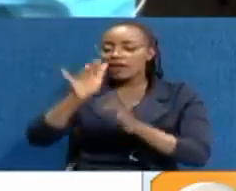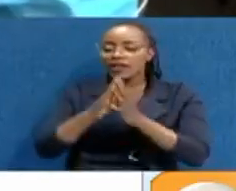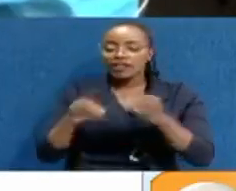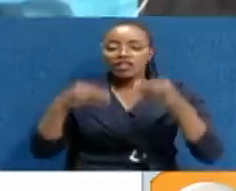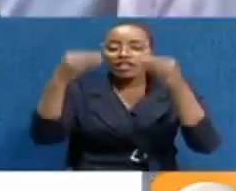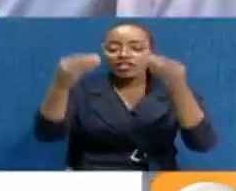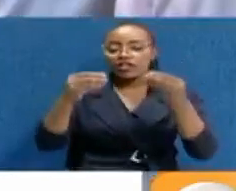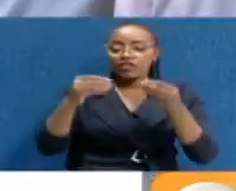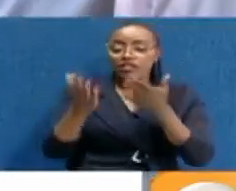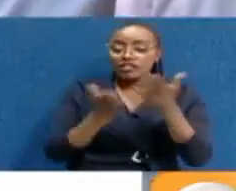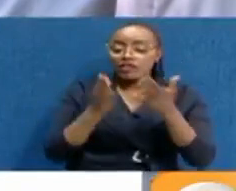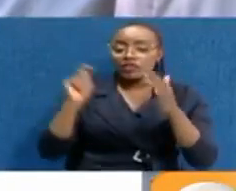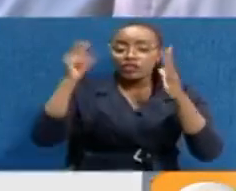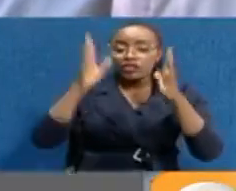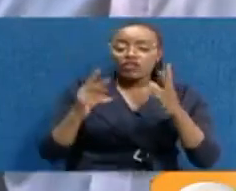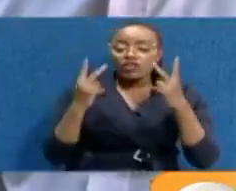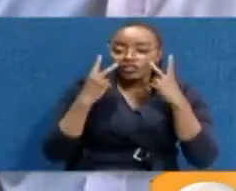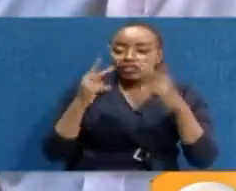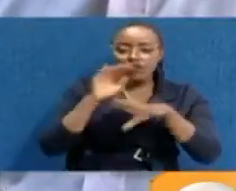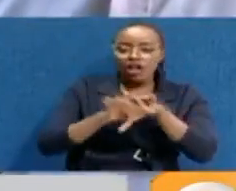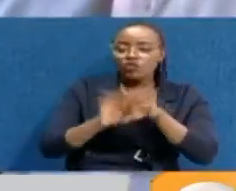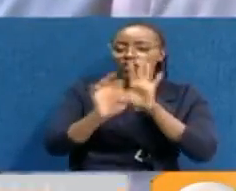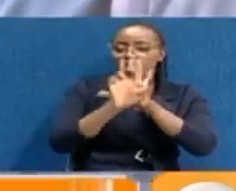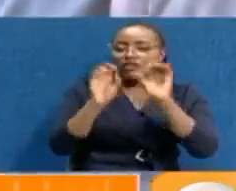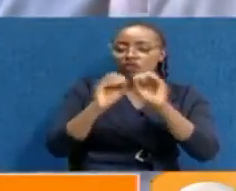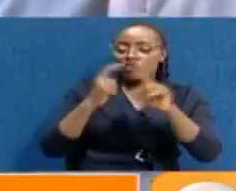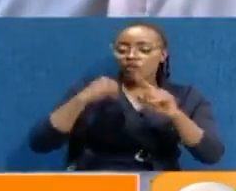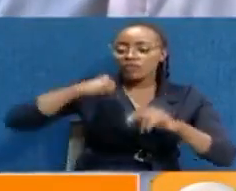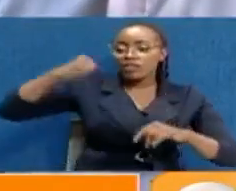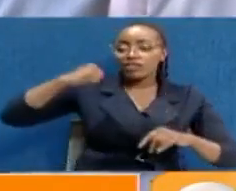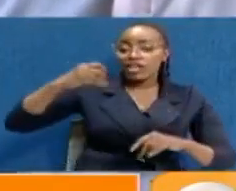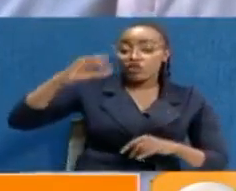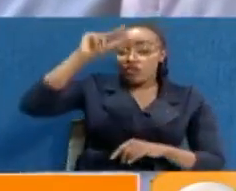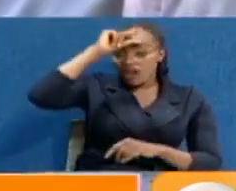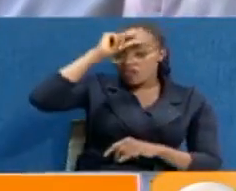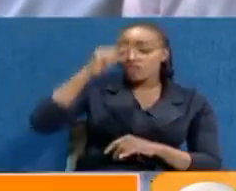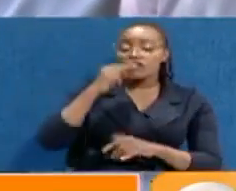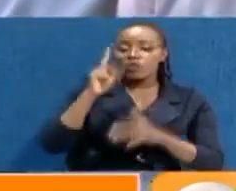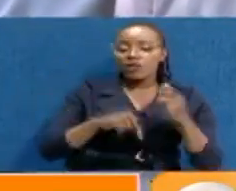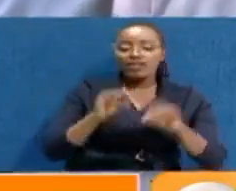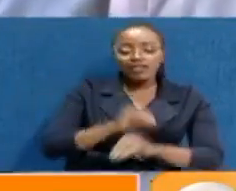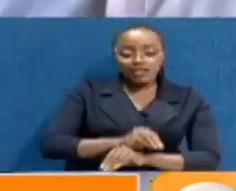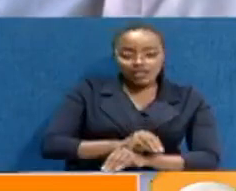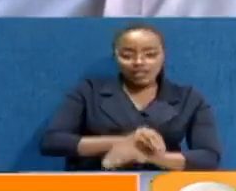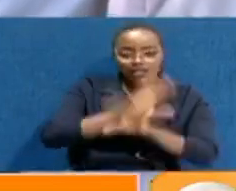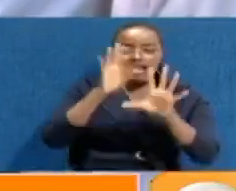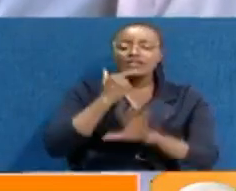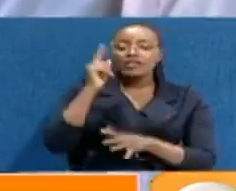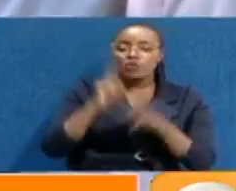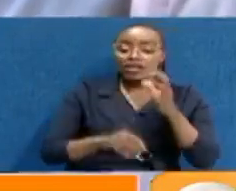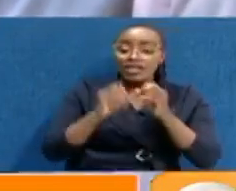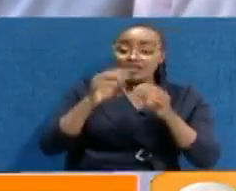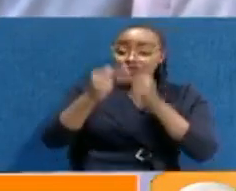deliver services to Kenyans. Hatujaona mfamo mwema kutoka kwa upande wa serikali. Hivyo tunasema kinanga ubaga na kiwazi